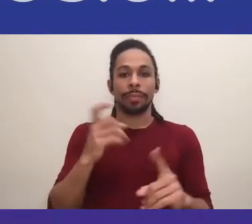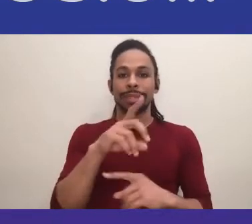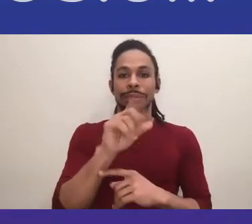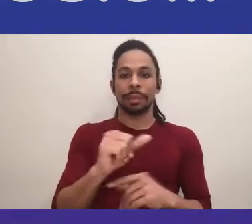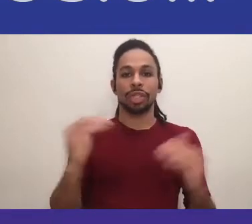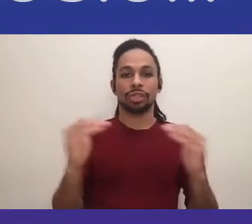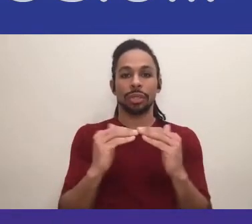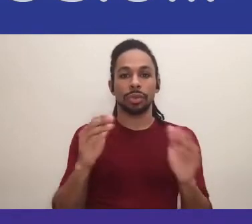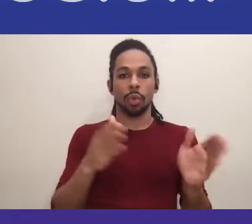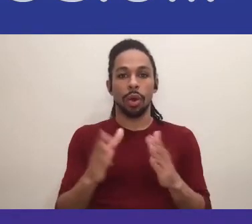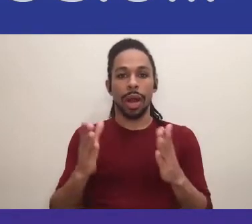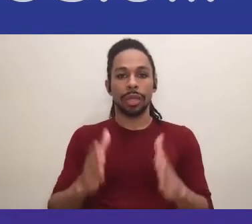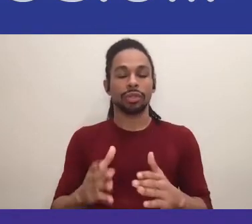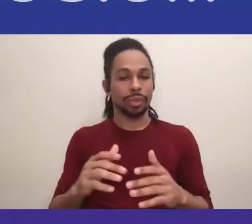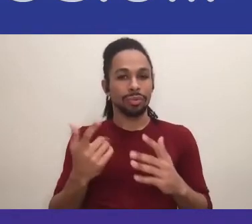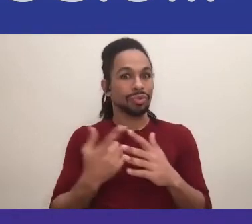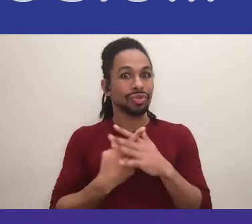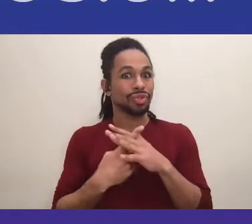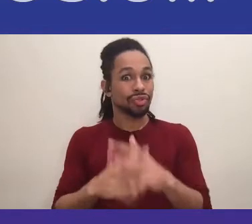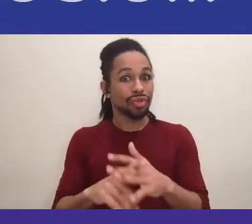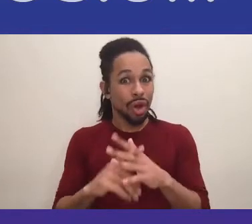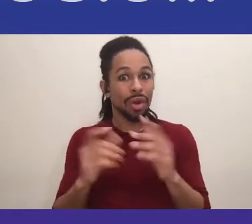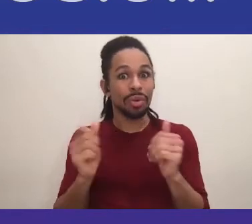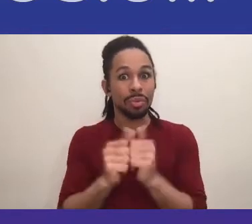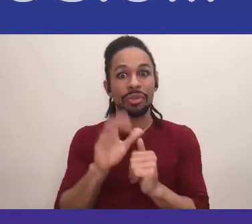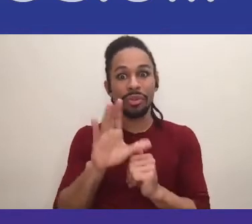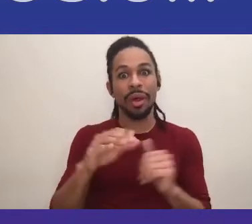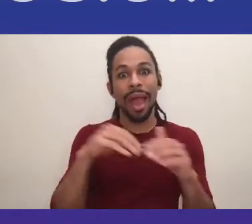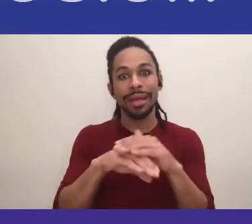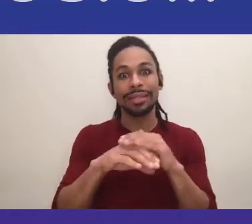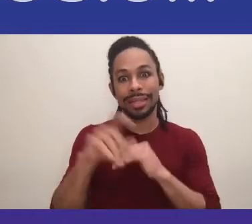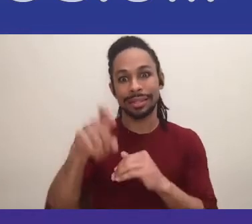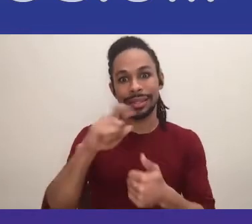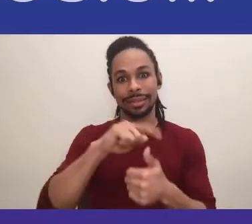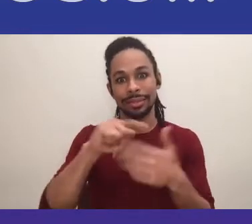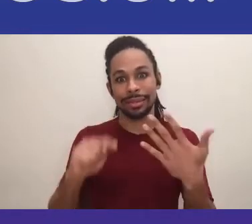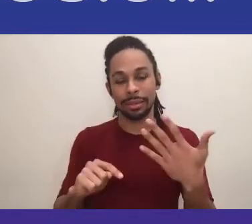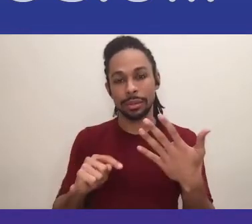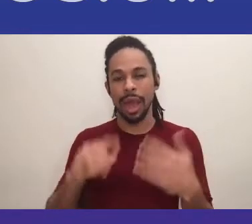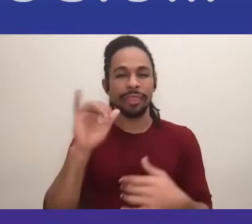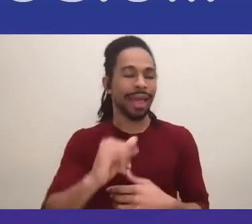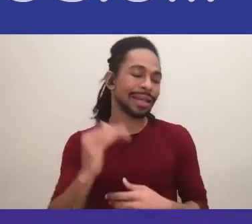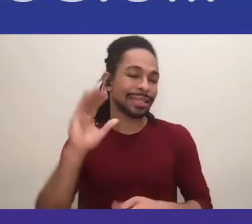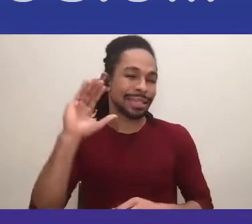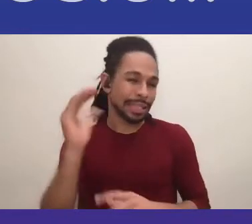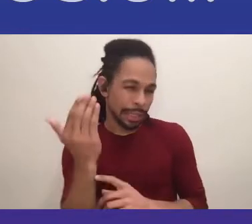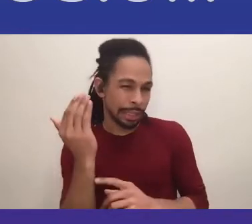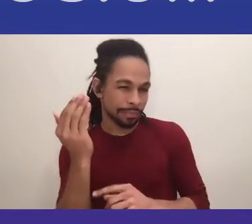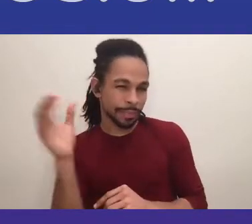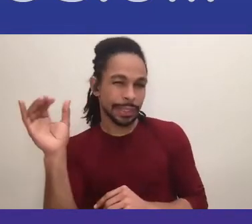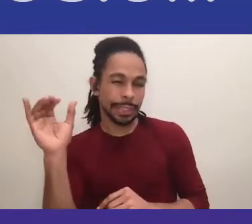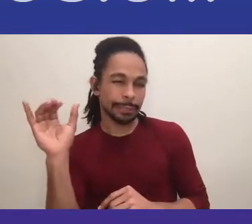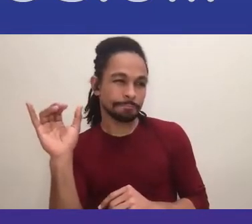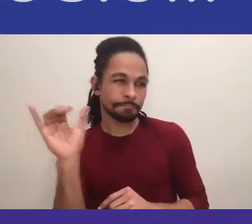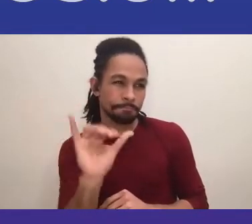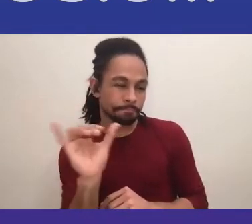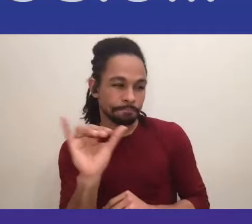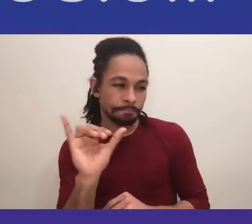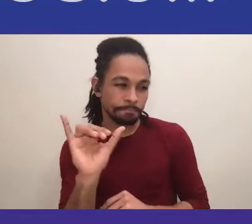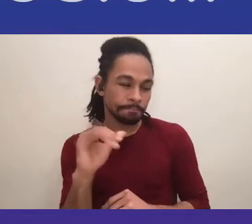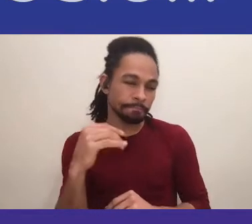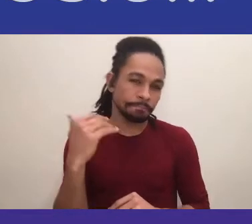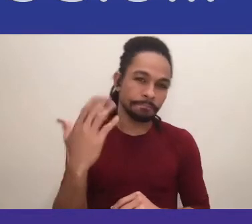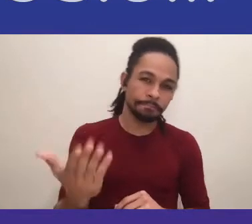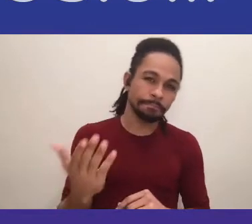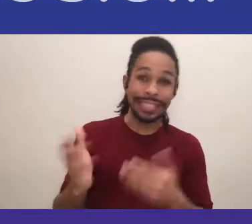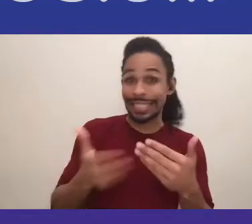about beginning with your access needs, which sounds, maybe it kind of sounds like easy,